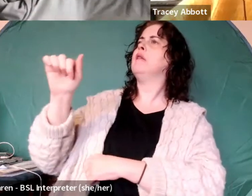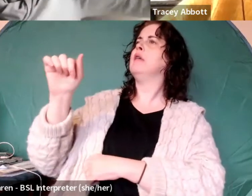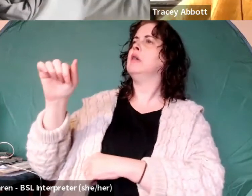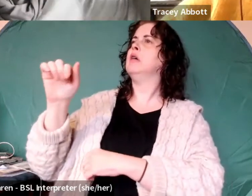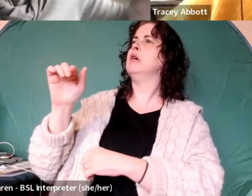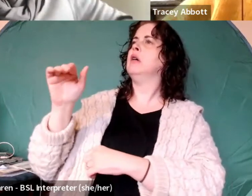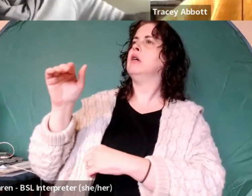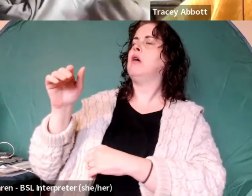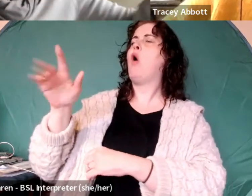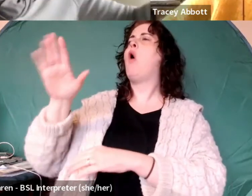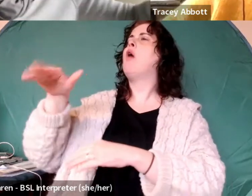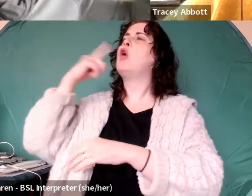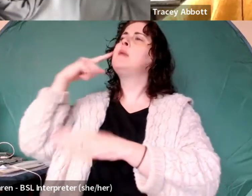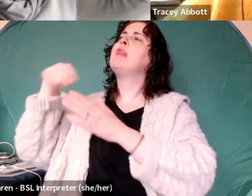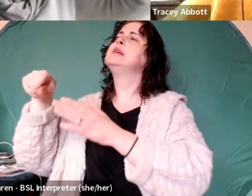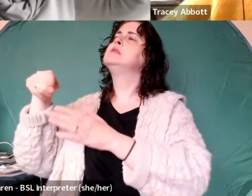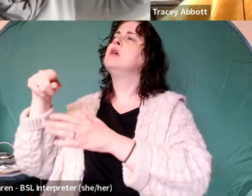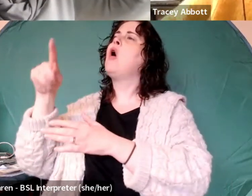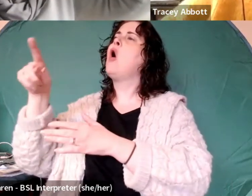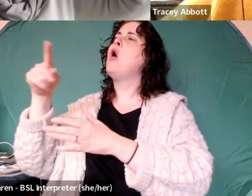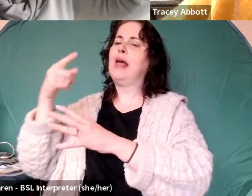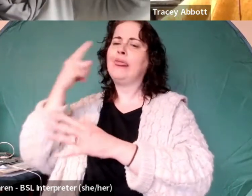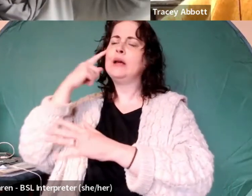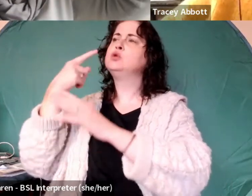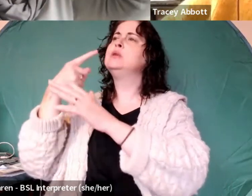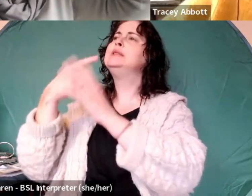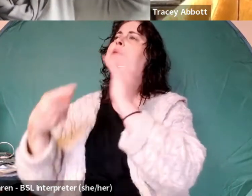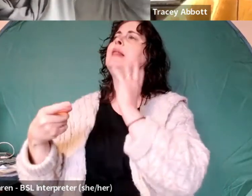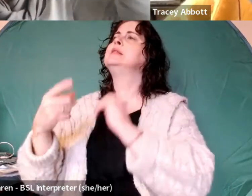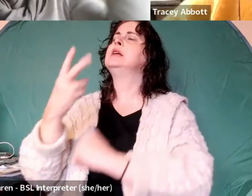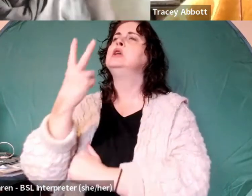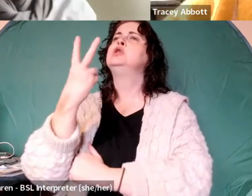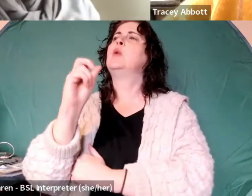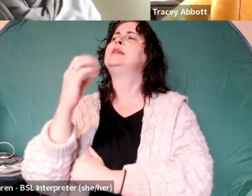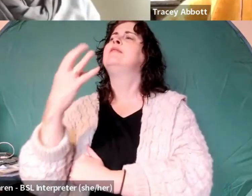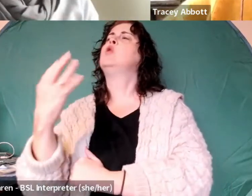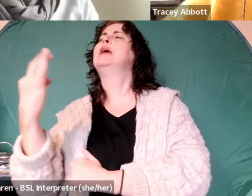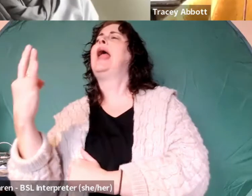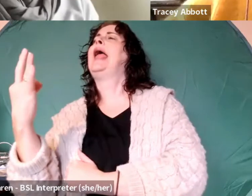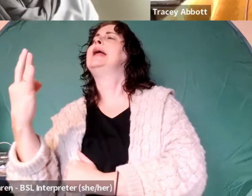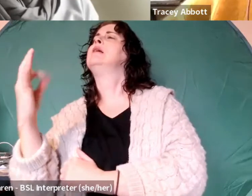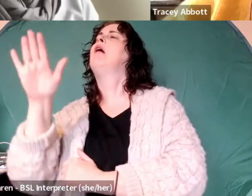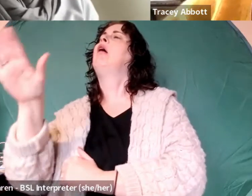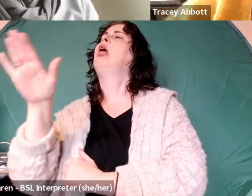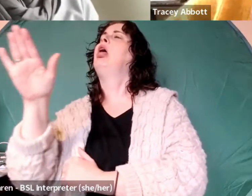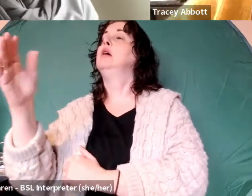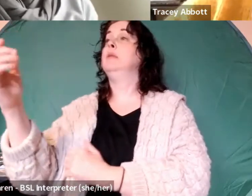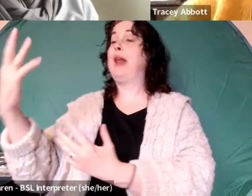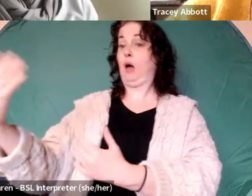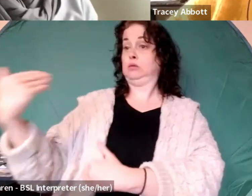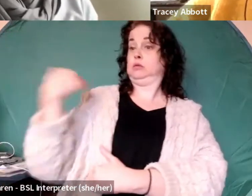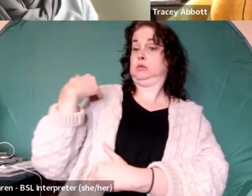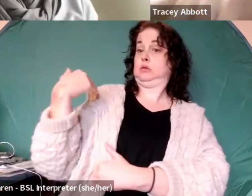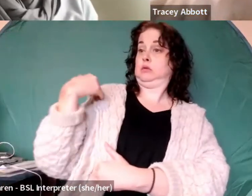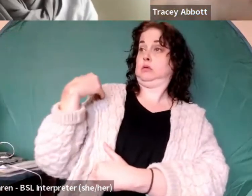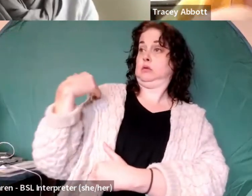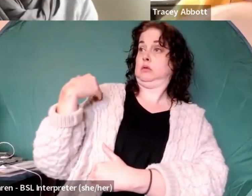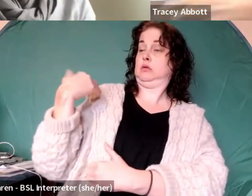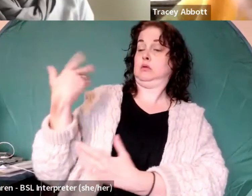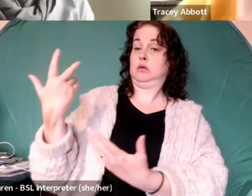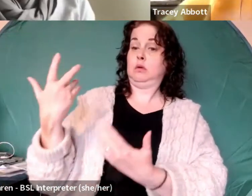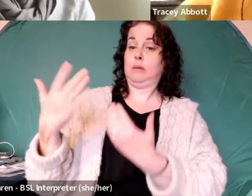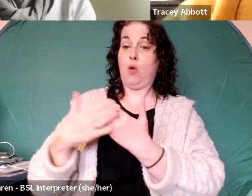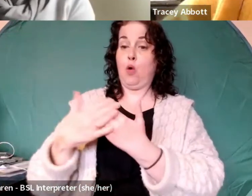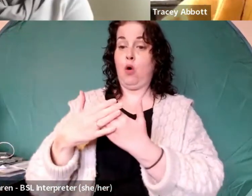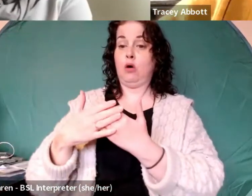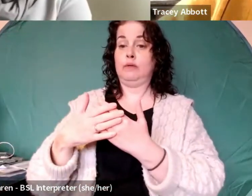say, we'll think about that think we're doing disability in 2048. Yes. Yeah. No, this year is, we're black, or next